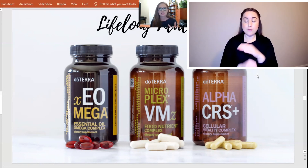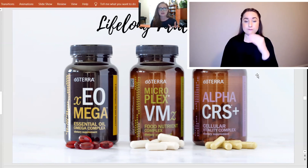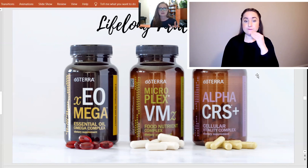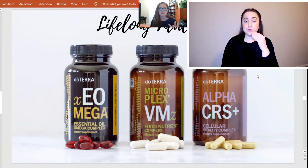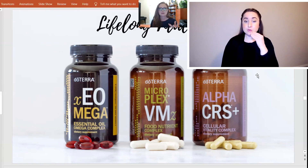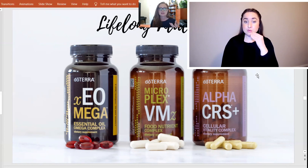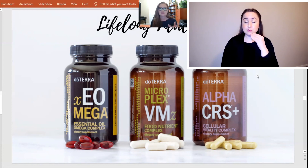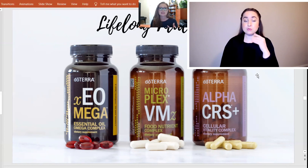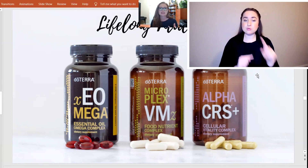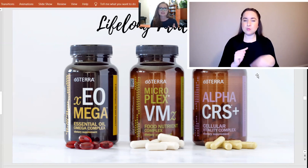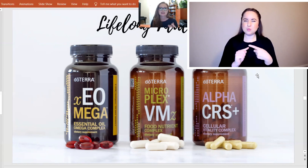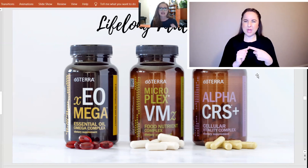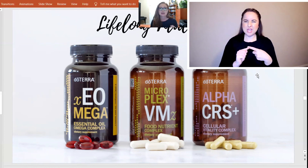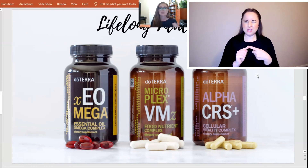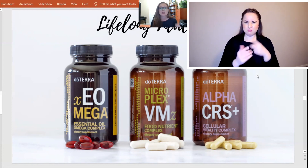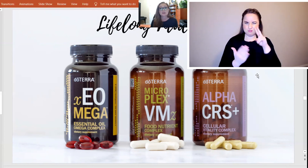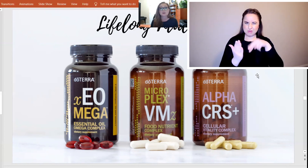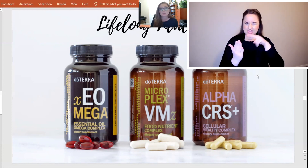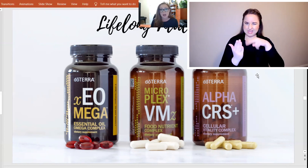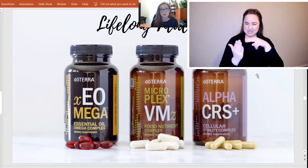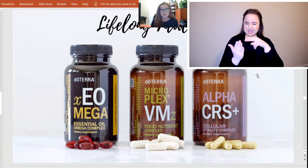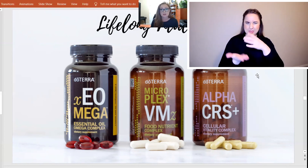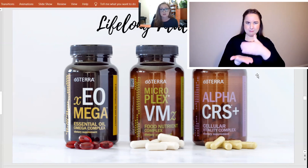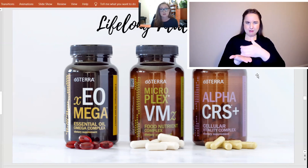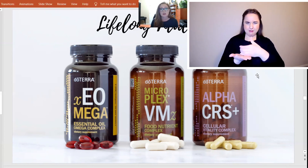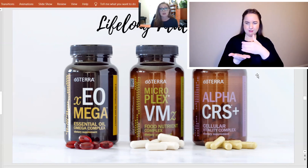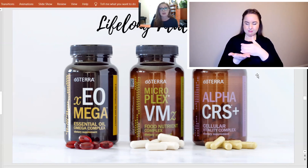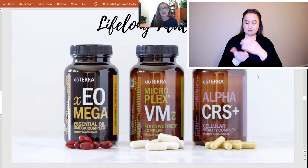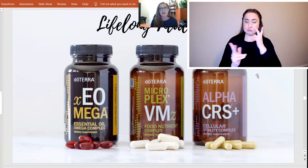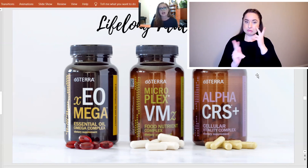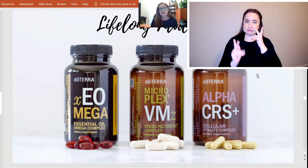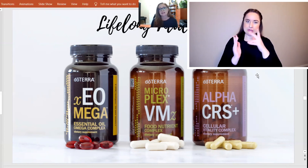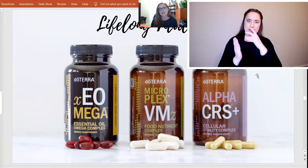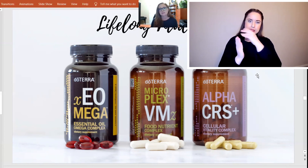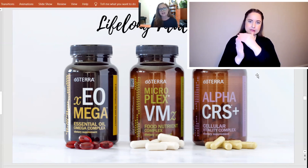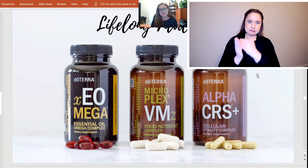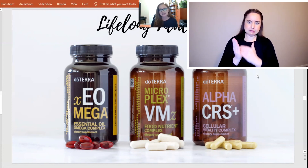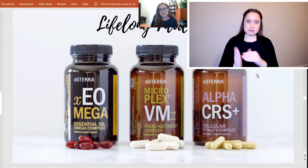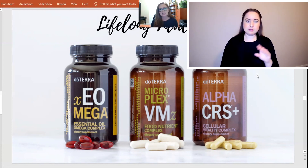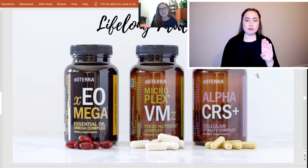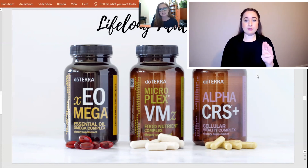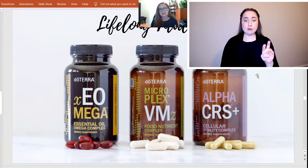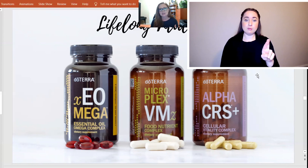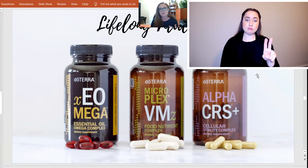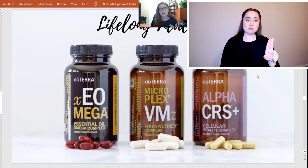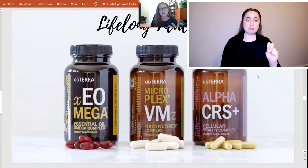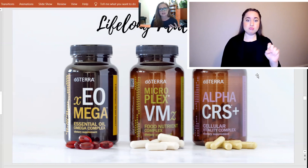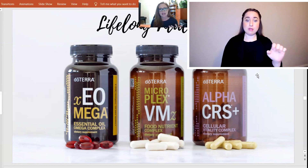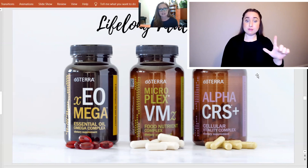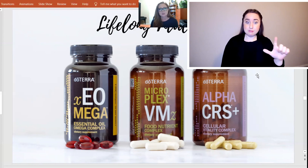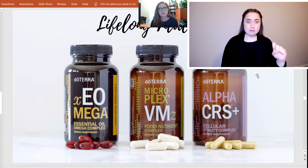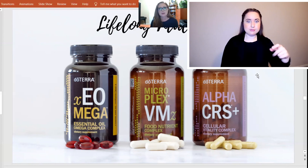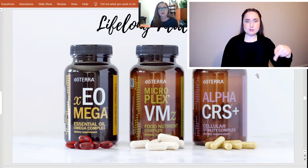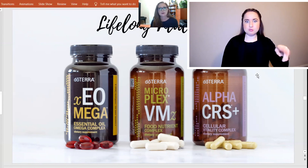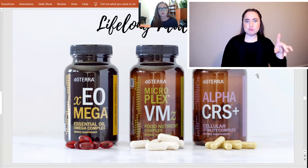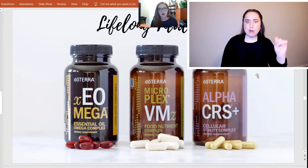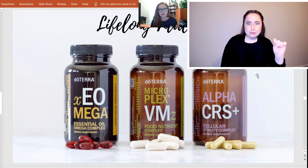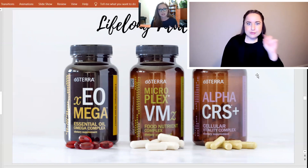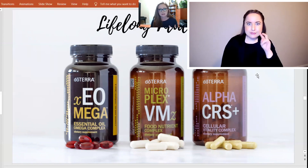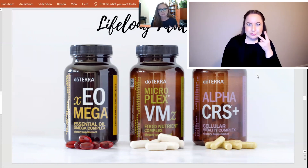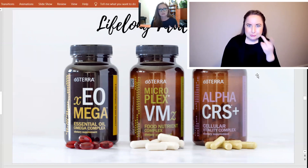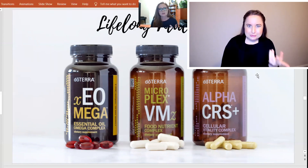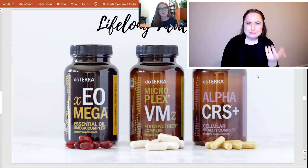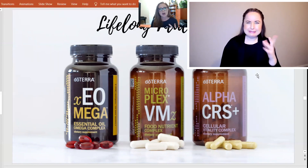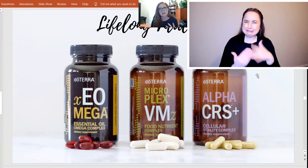you'll see things listed like Brussels sprouts. And it makes it easily recognizable by your